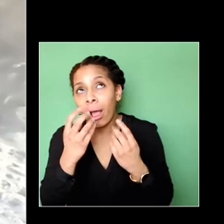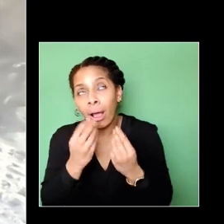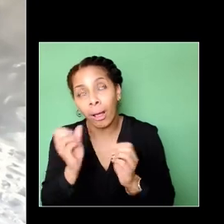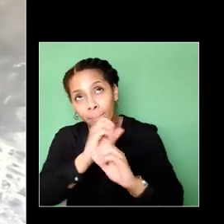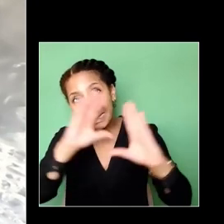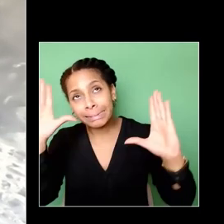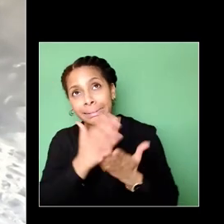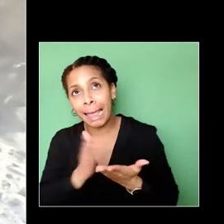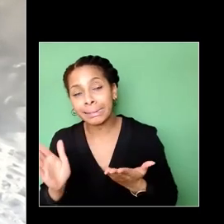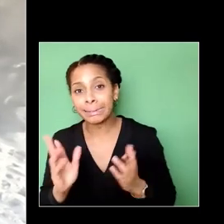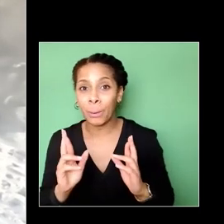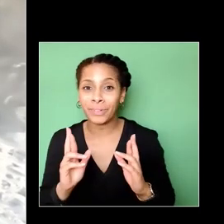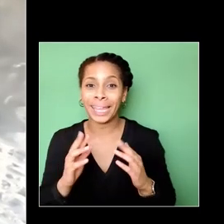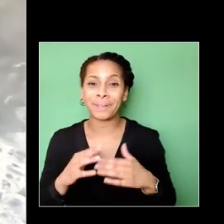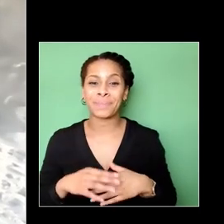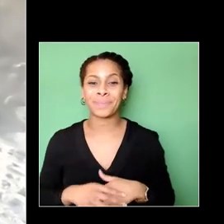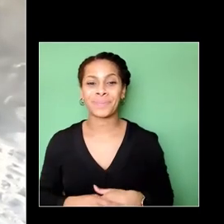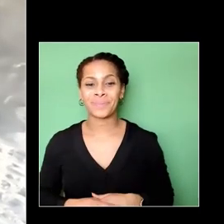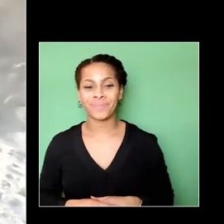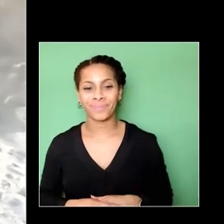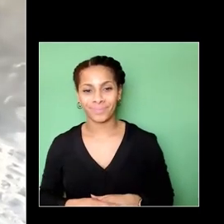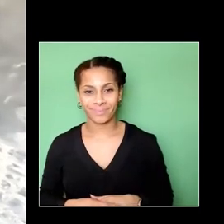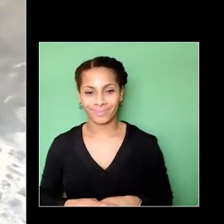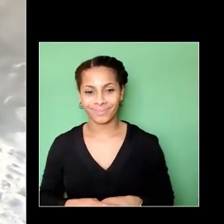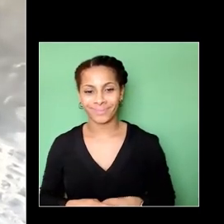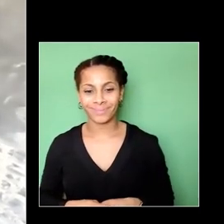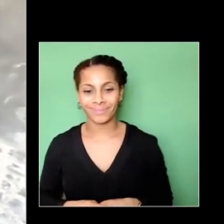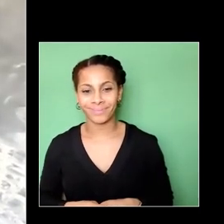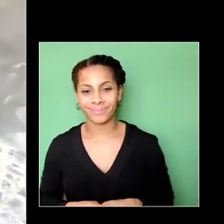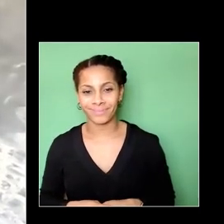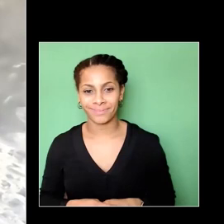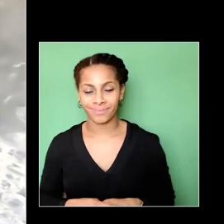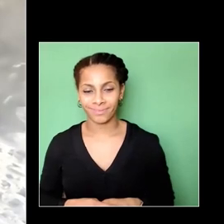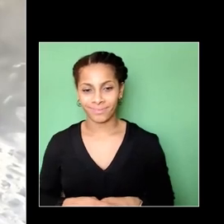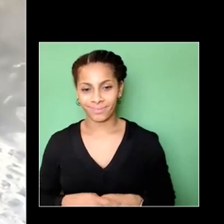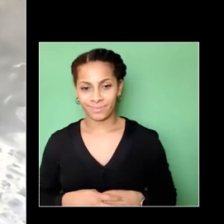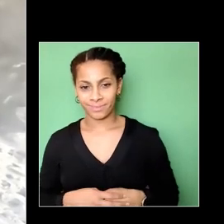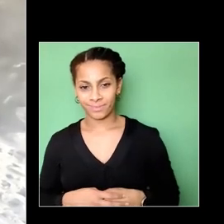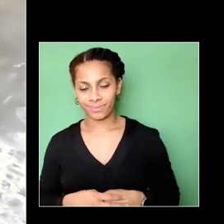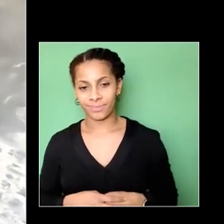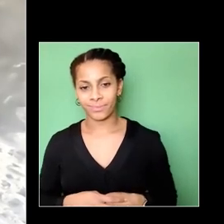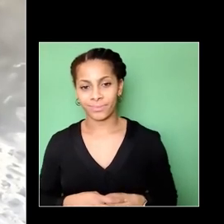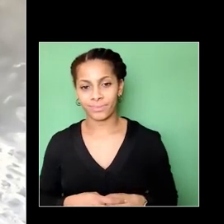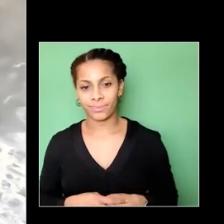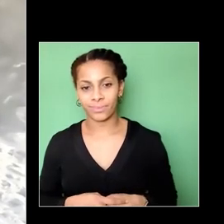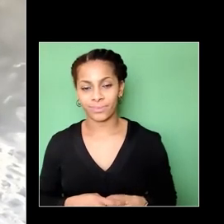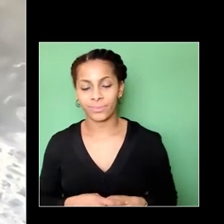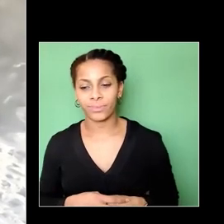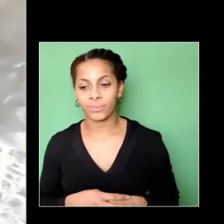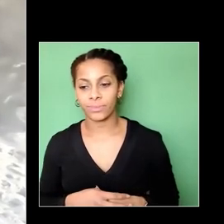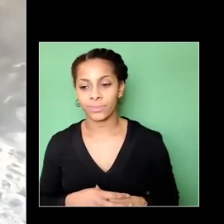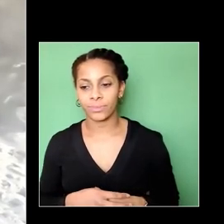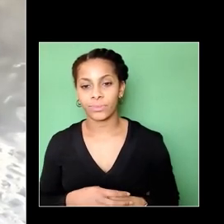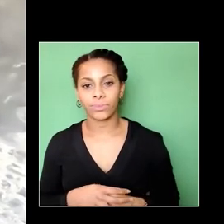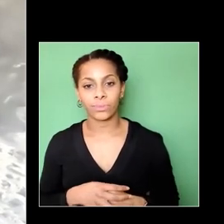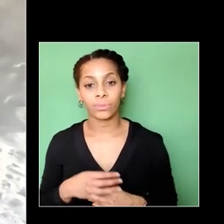So no, well, we look forward to it, but it seems to me what you've said takes me to different places, so I'll try